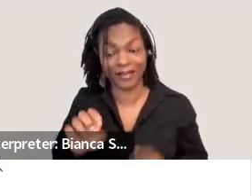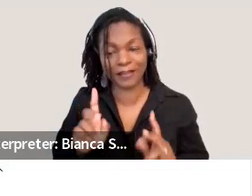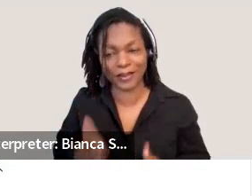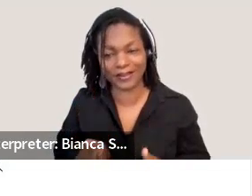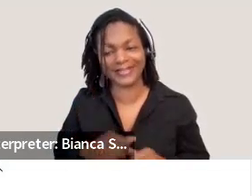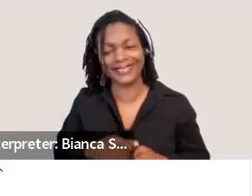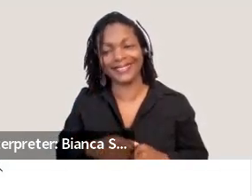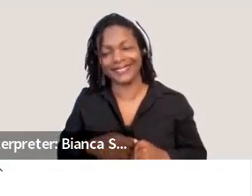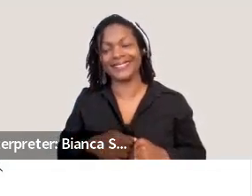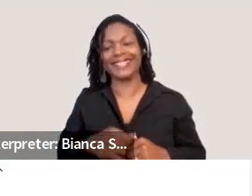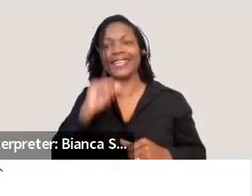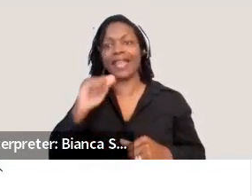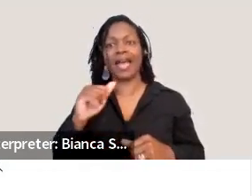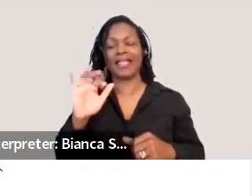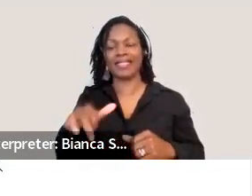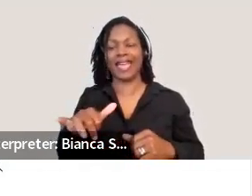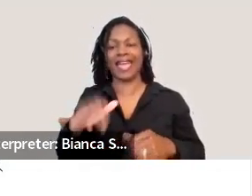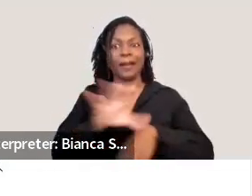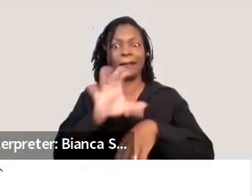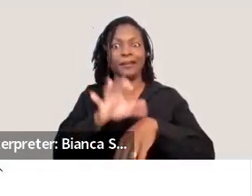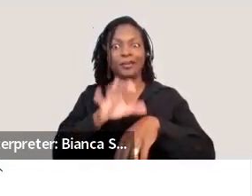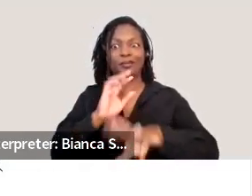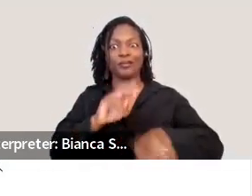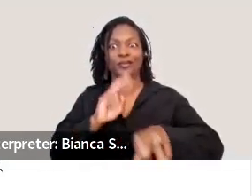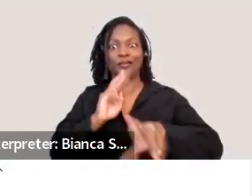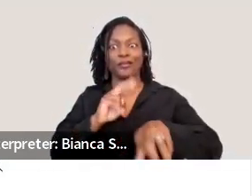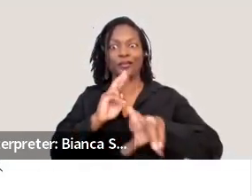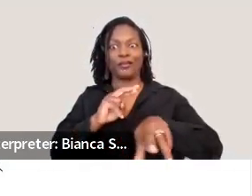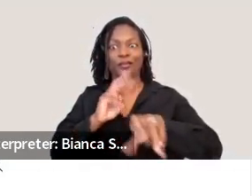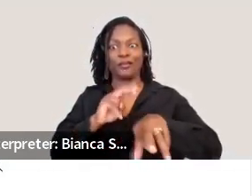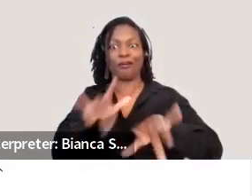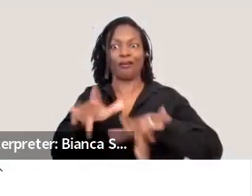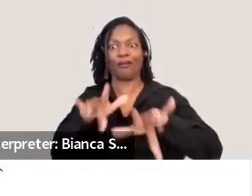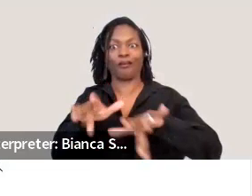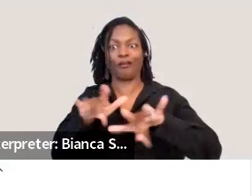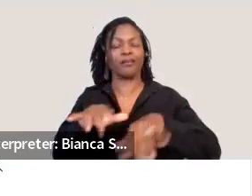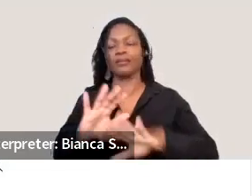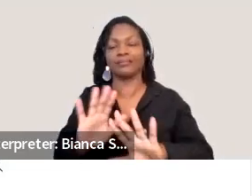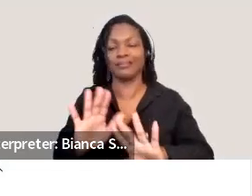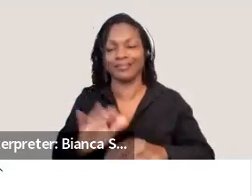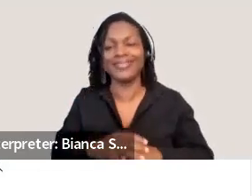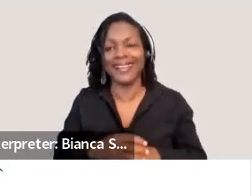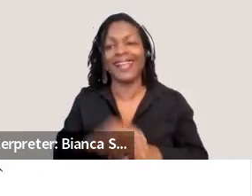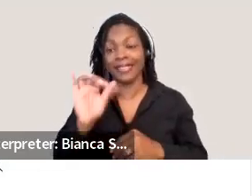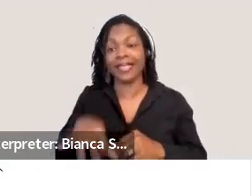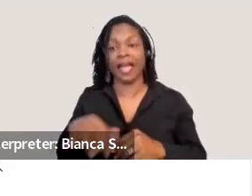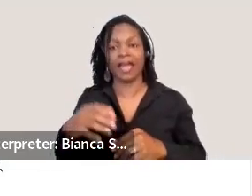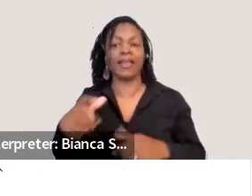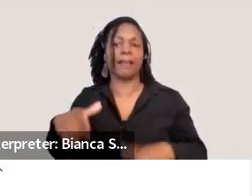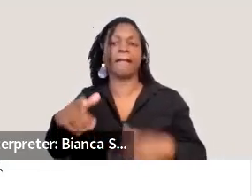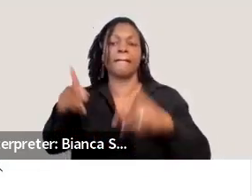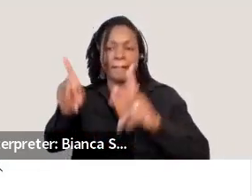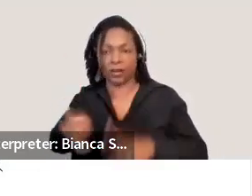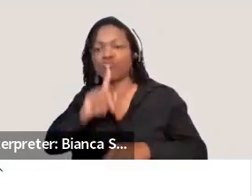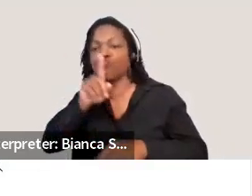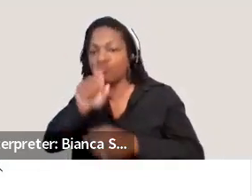get questions. We get a lot of questions from Louisiana, but we do get questions from other states. And so we do our best to